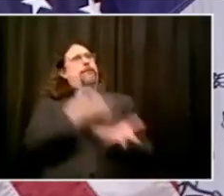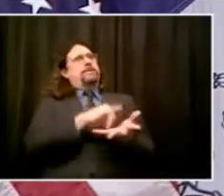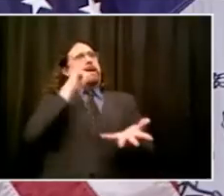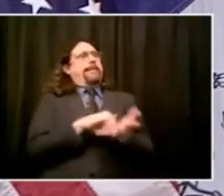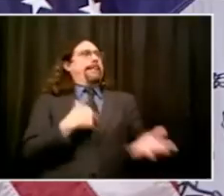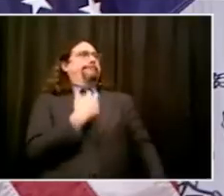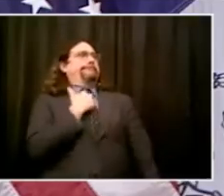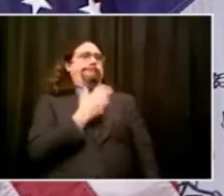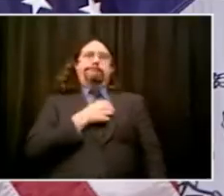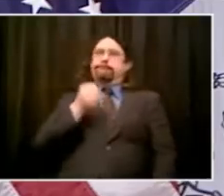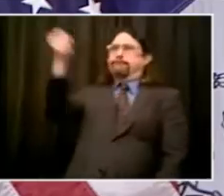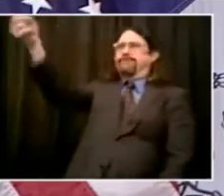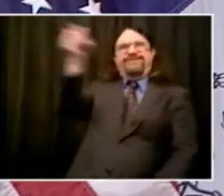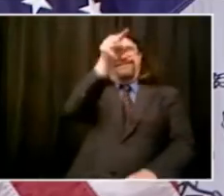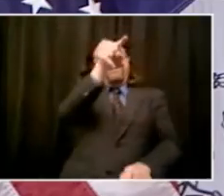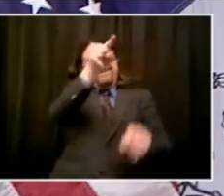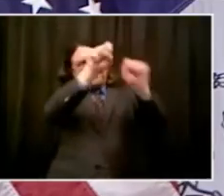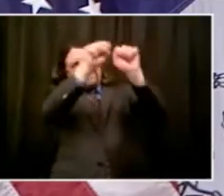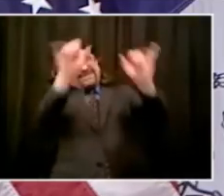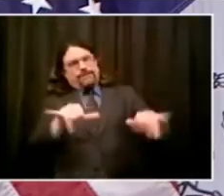do something different in this city.